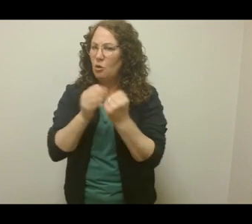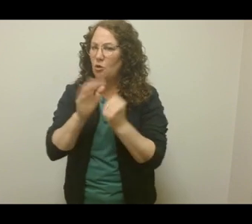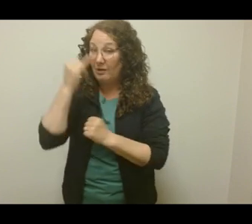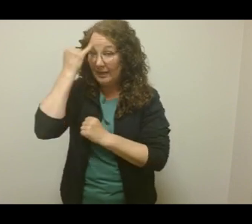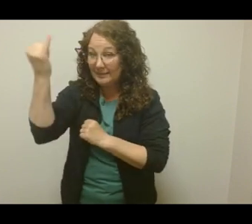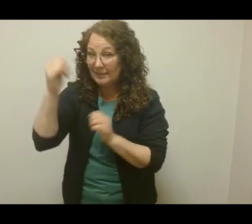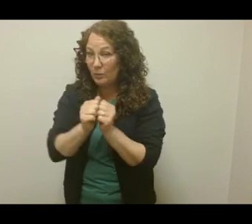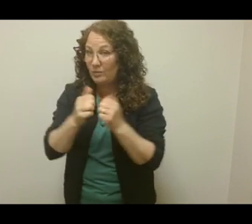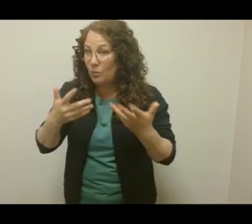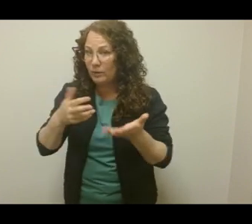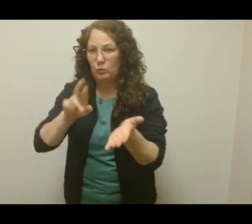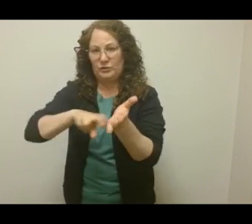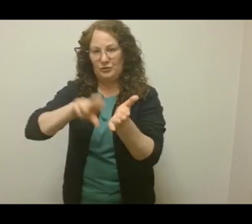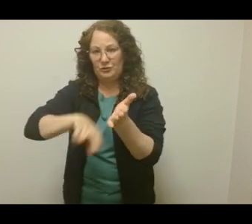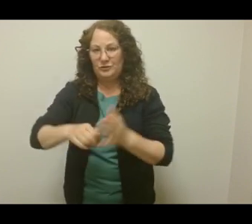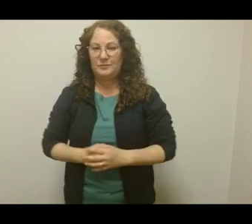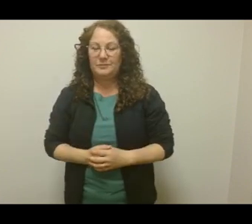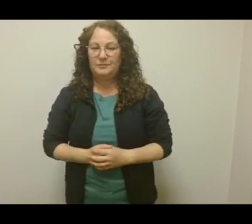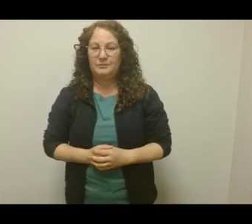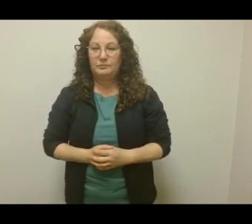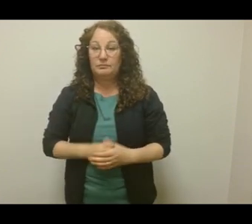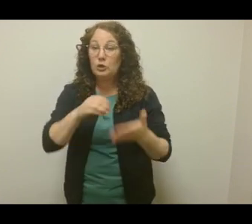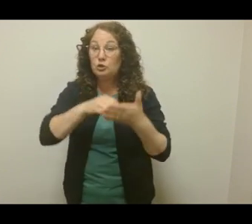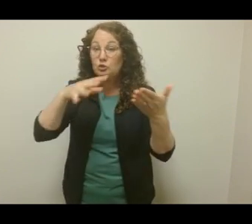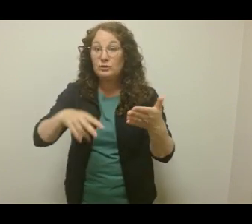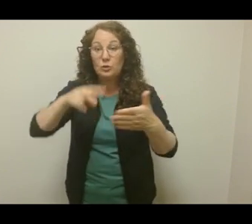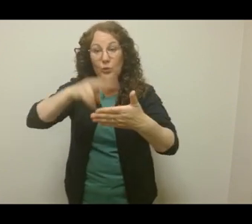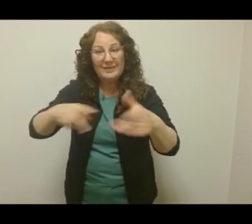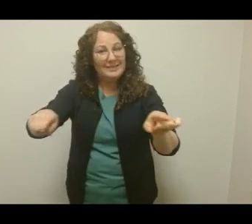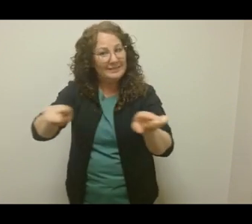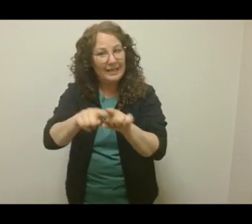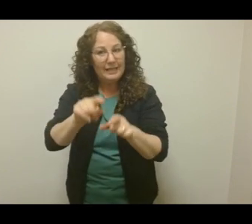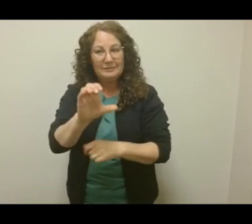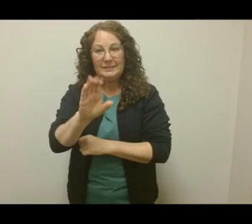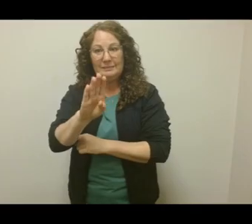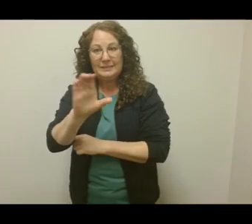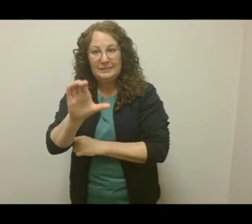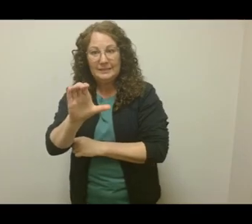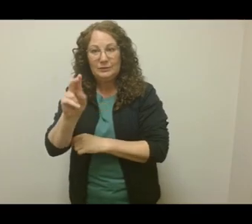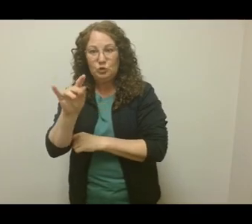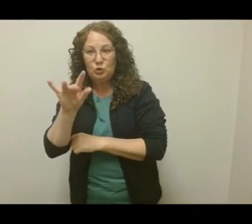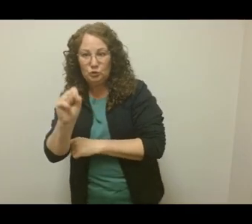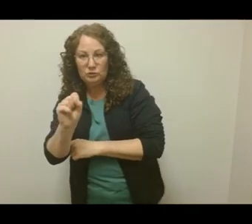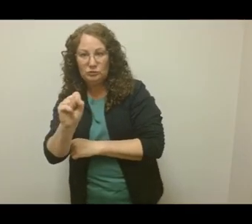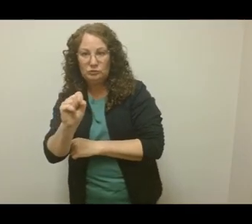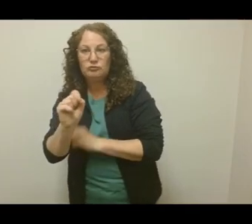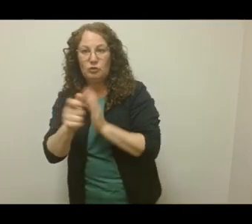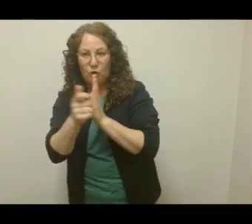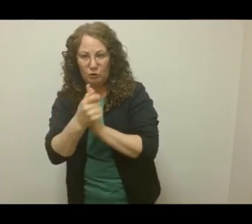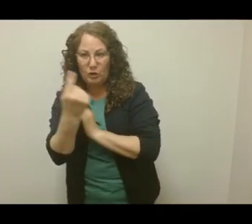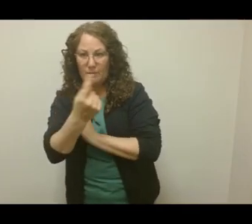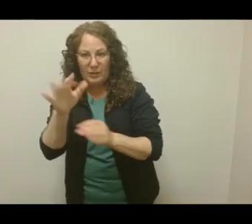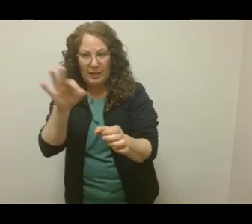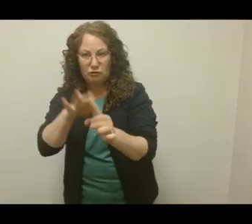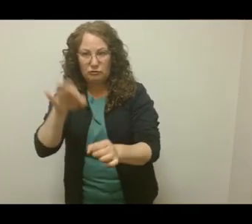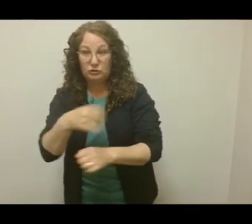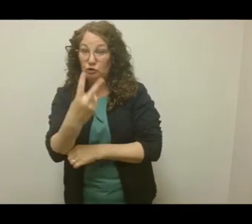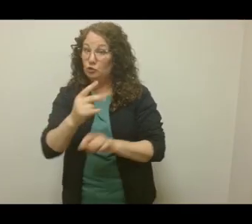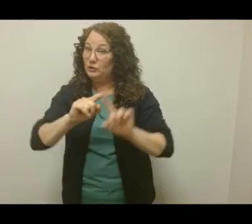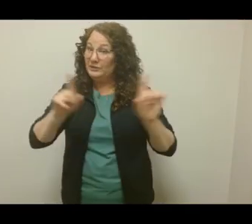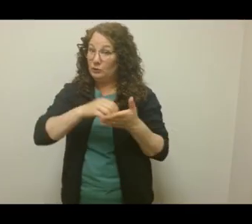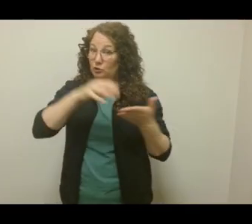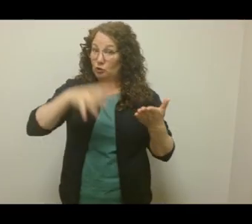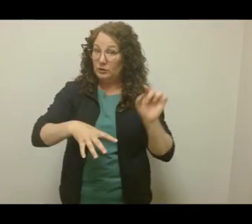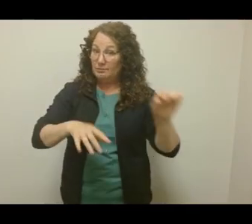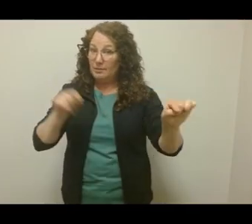research. The students read the same CBC News article about the election. So, two different students, two programs,